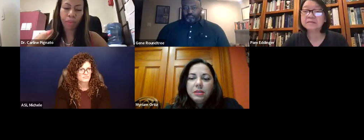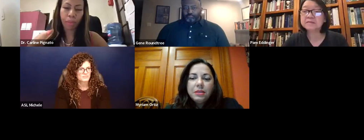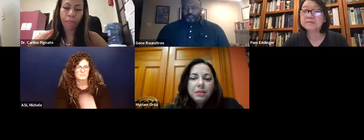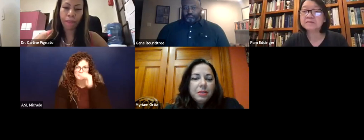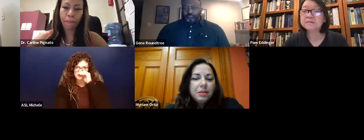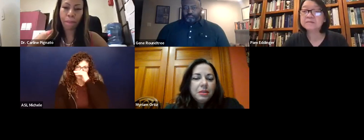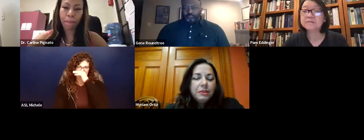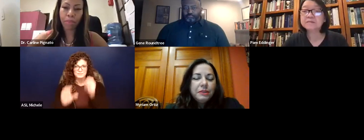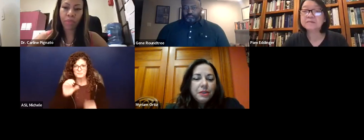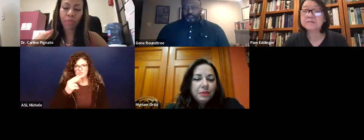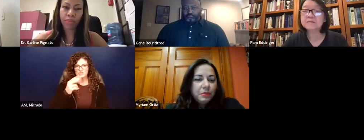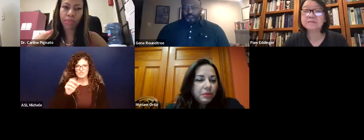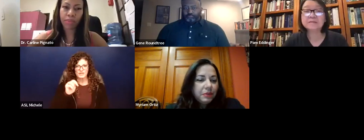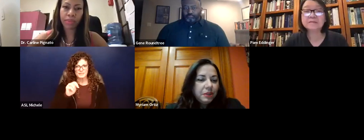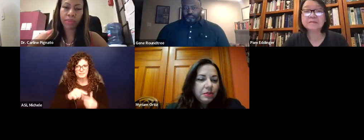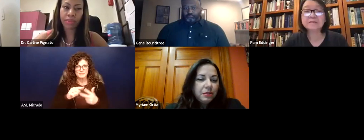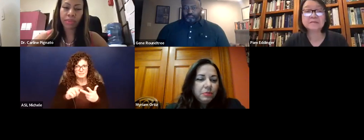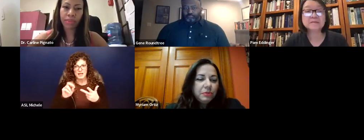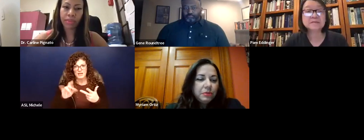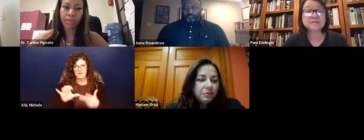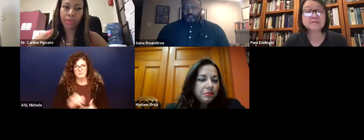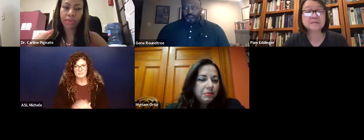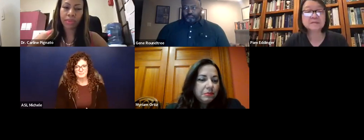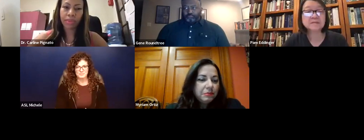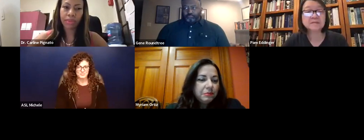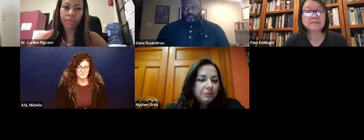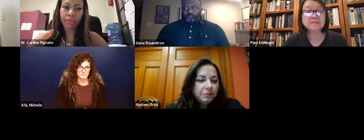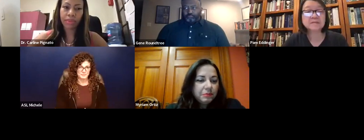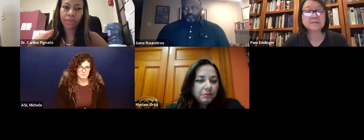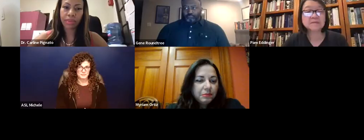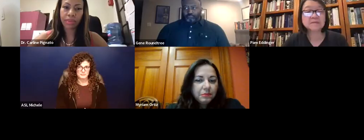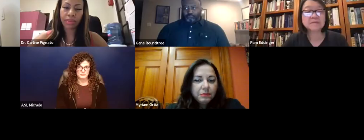Olson. Sharon, when you're ready, you can unmute.